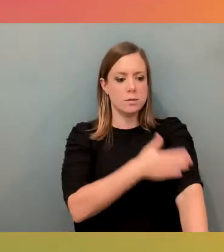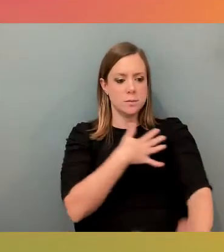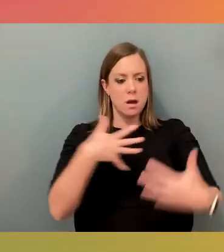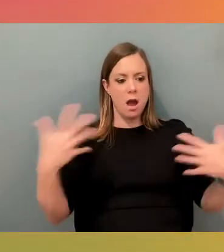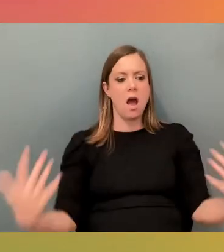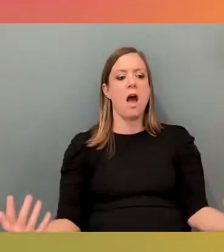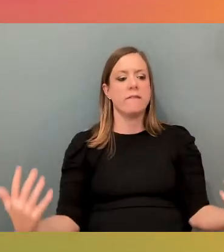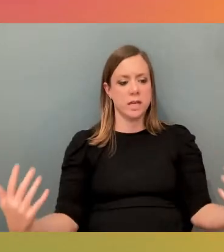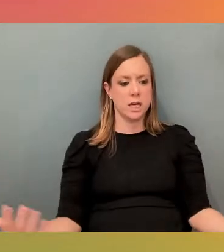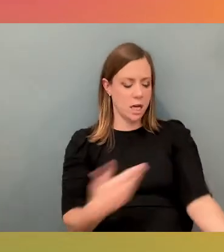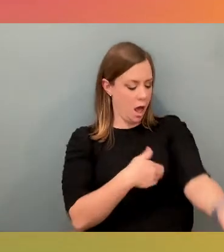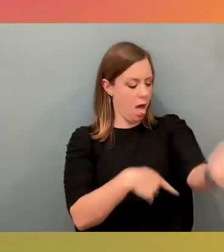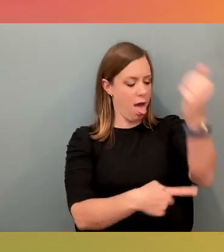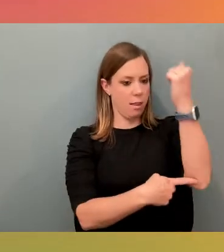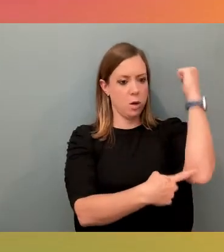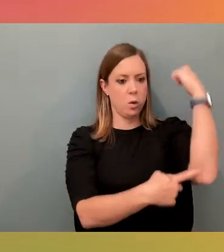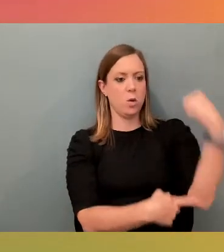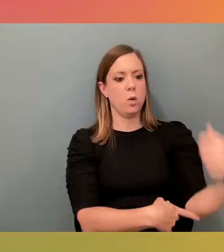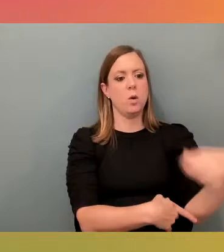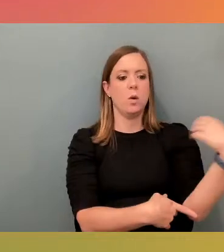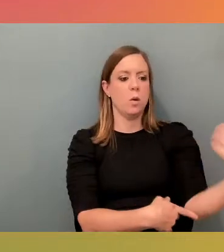wrists, and even your fingertips.